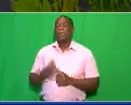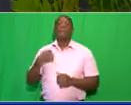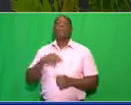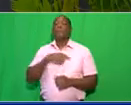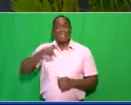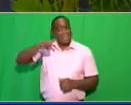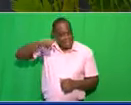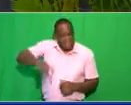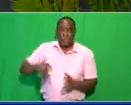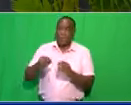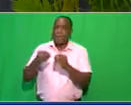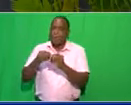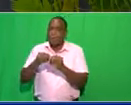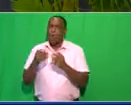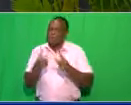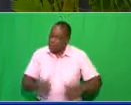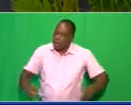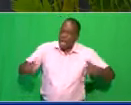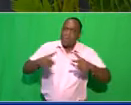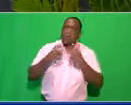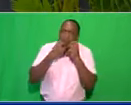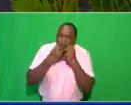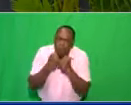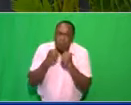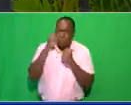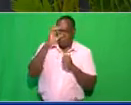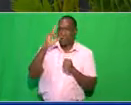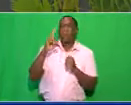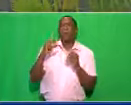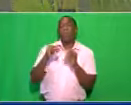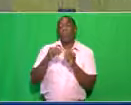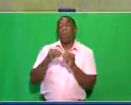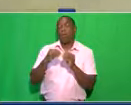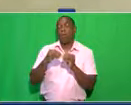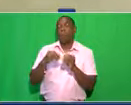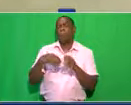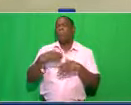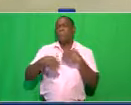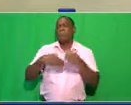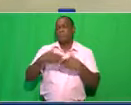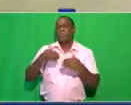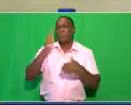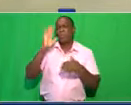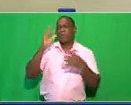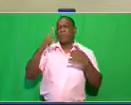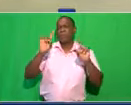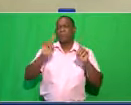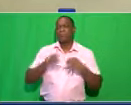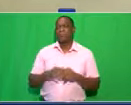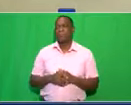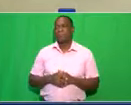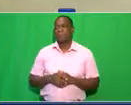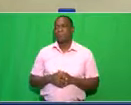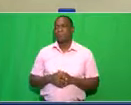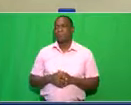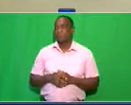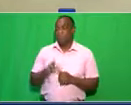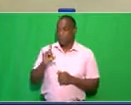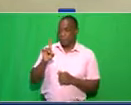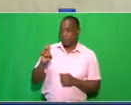bit more, but we will get there. Thank you very much, Professor. You want to add anything, Dr. Smith? I